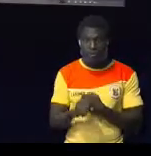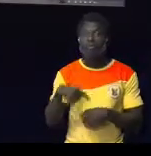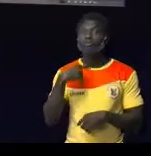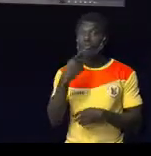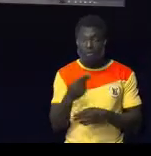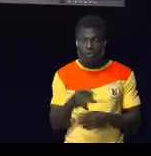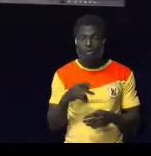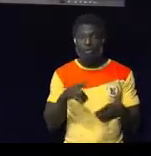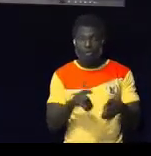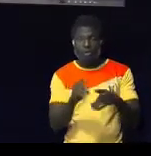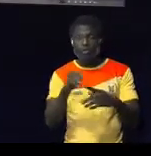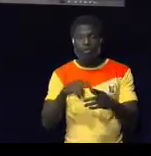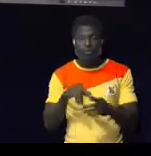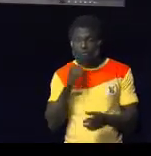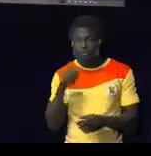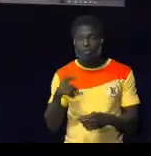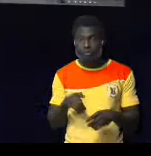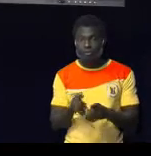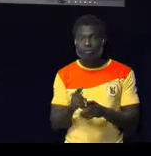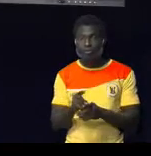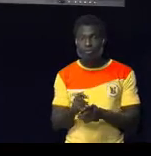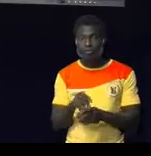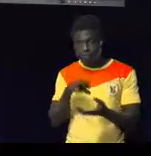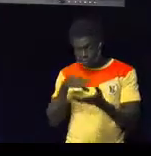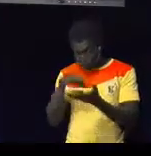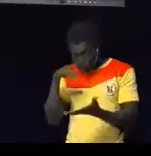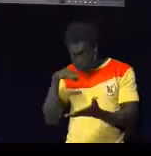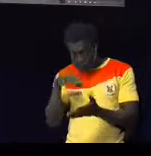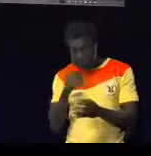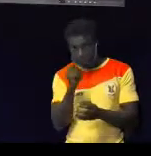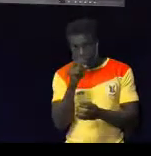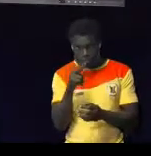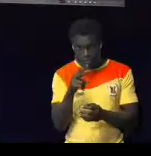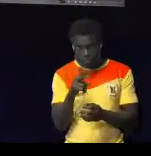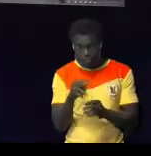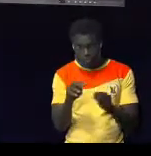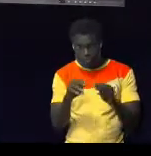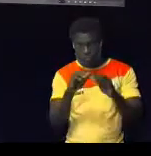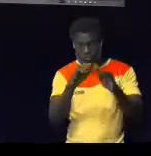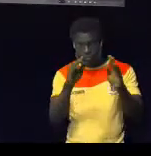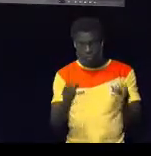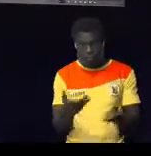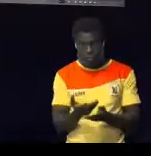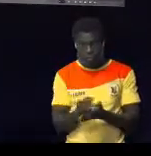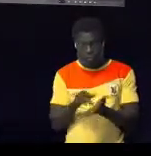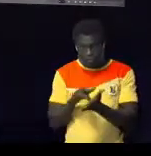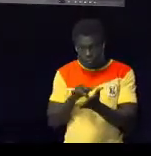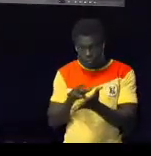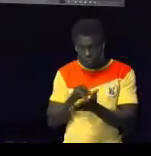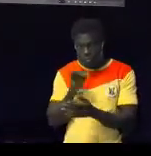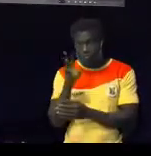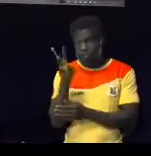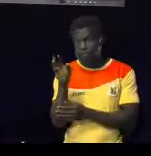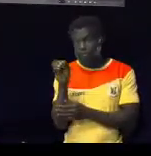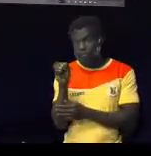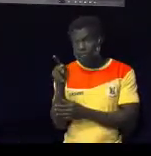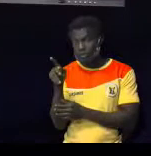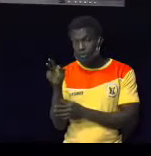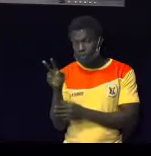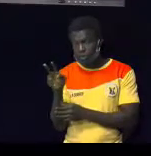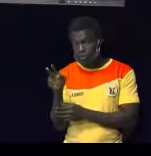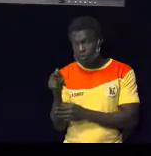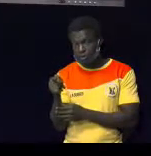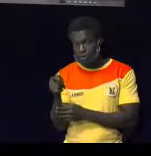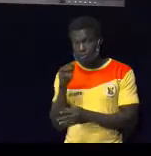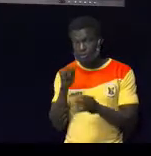relationship or indirect relationship? I'll give you just 20 seconds to do that. Study the statements. 12 boxes of soap weigh 60 kilograms. If